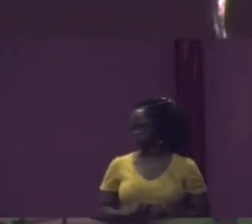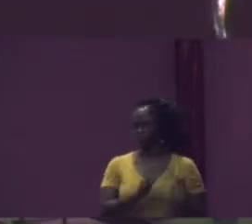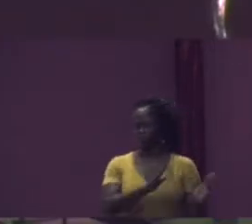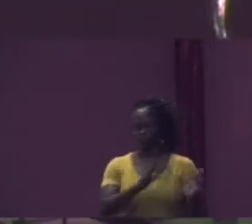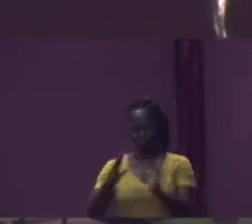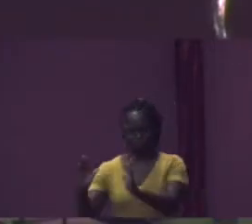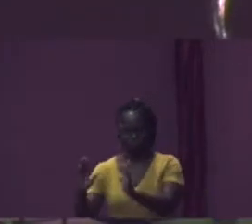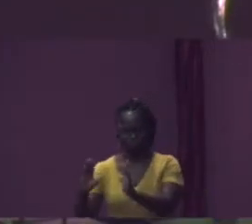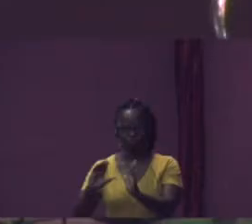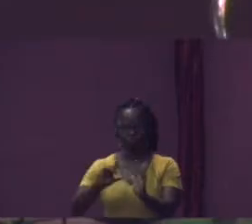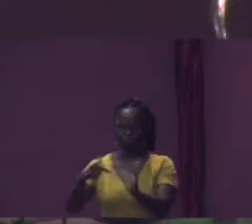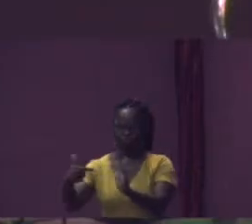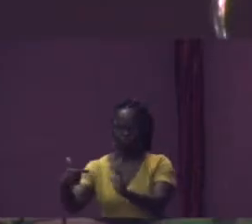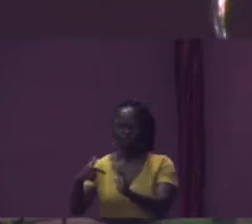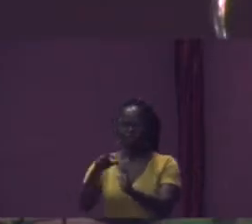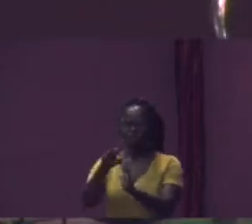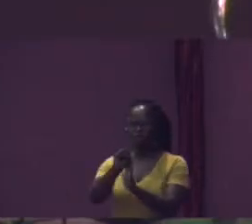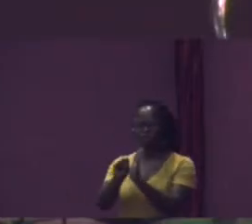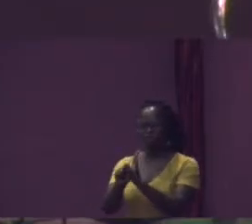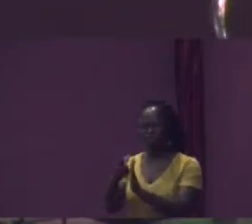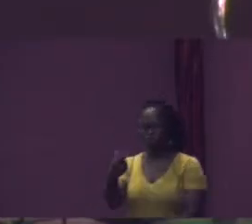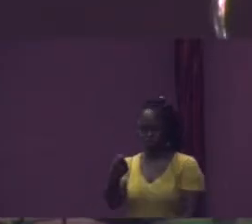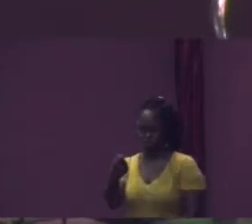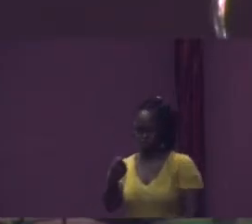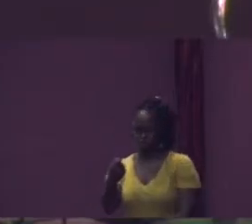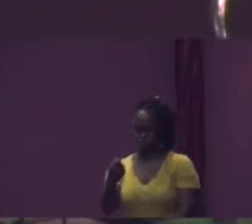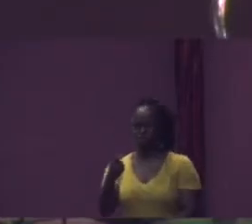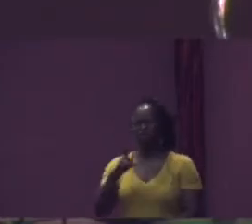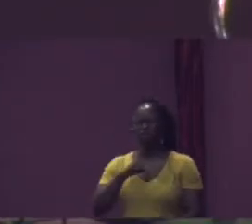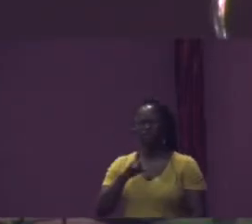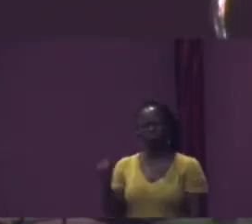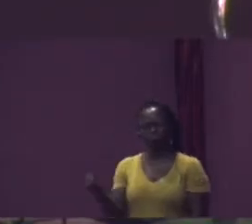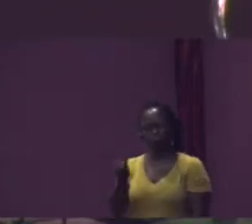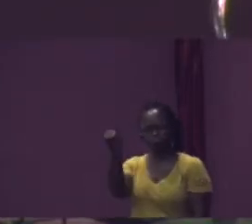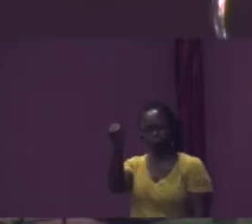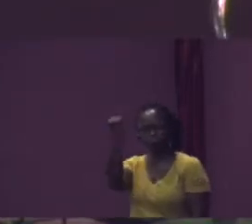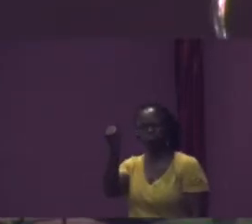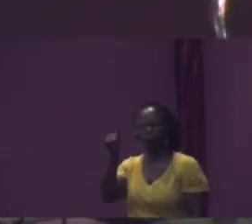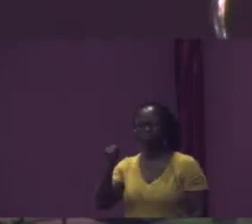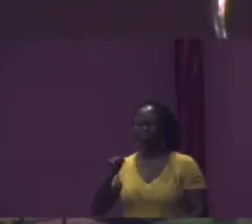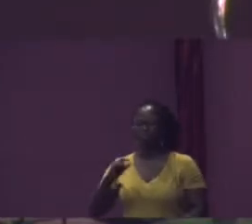Rico and became an important consideration in significant life events.